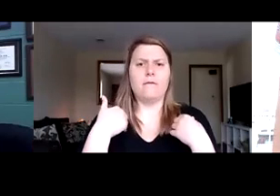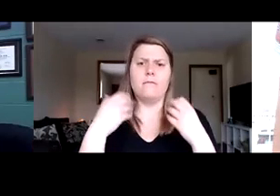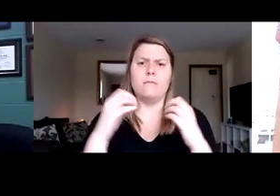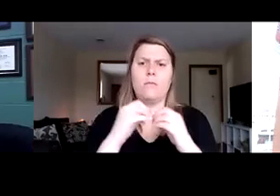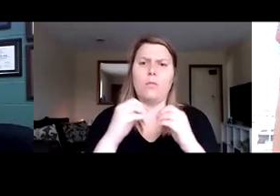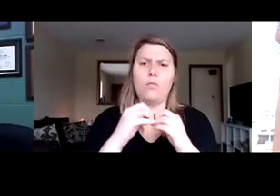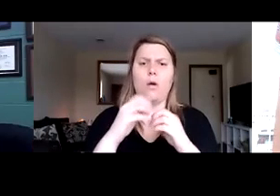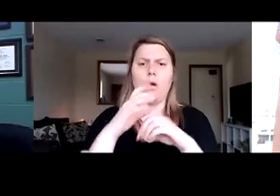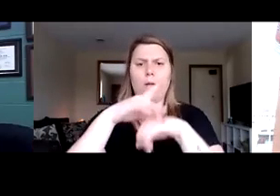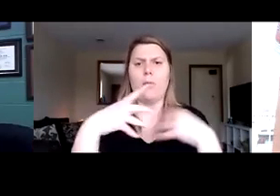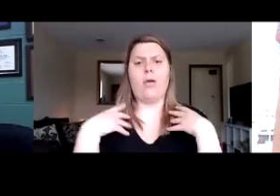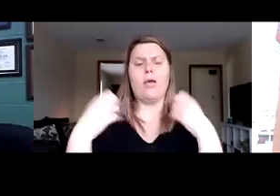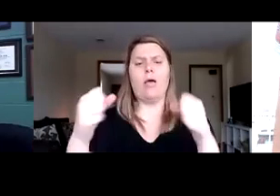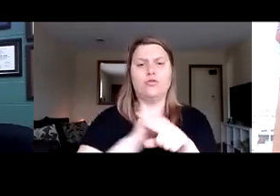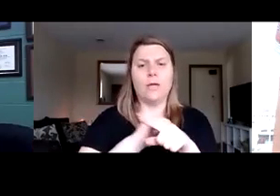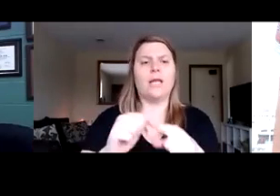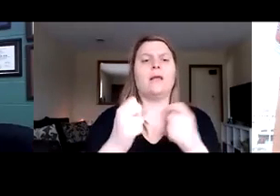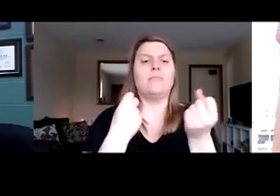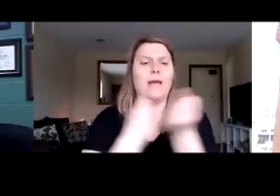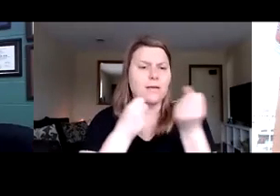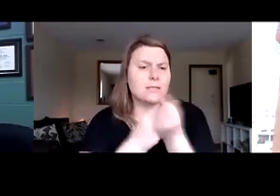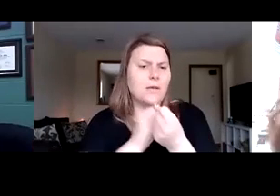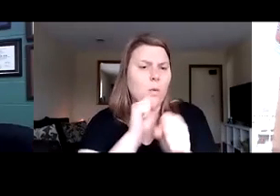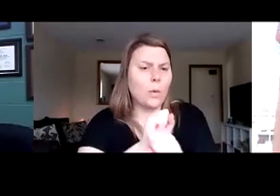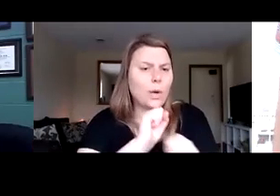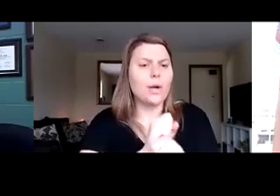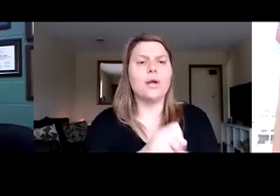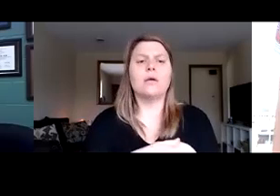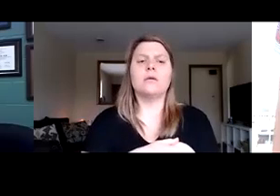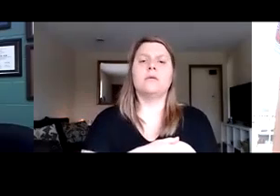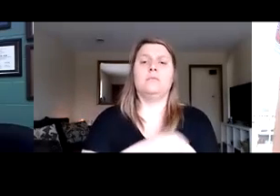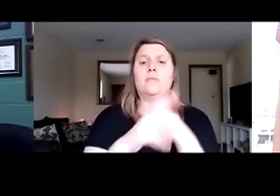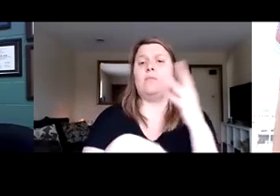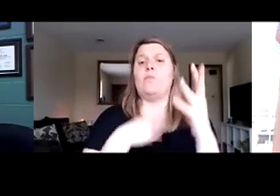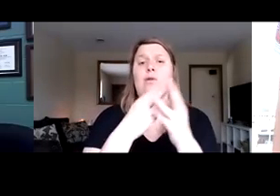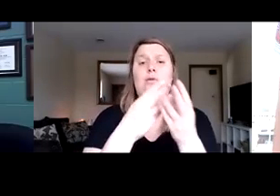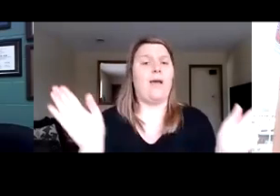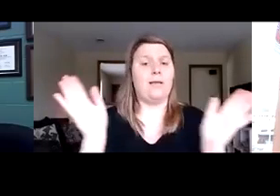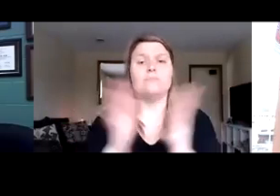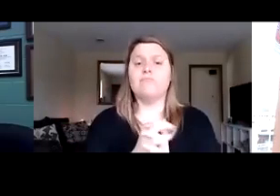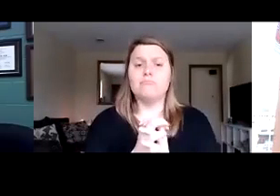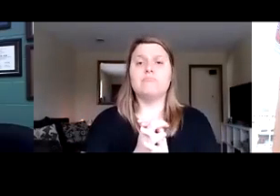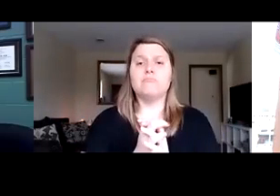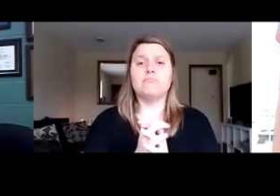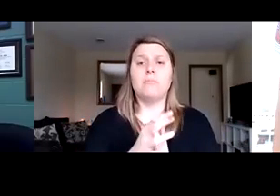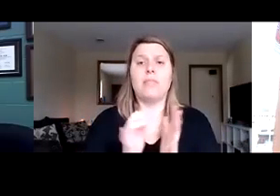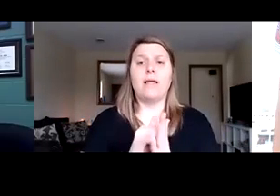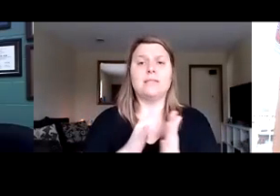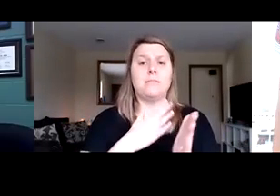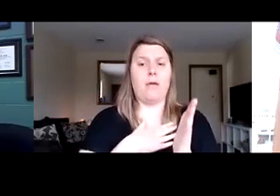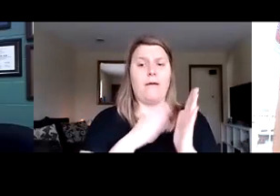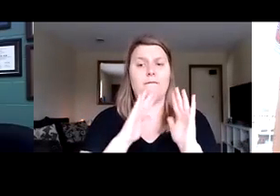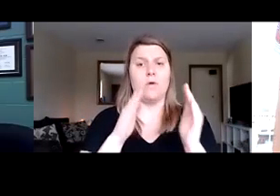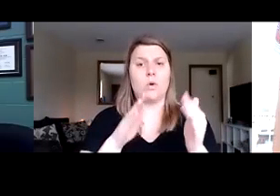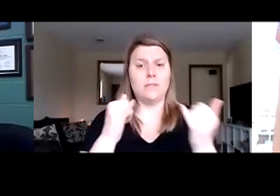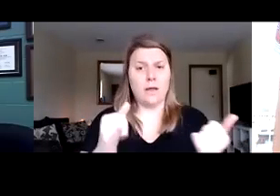health training and like advocacy work, both like, I mean, worldwide. That's kind of my focus now,